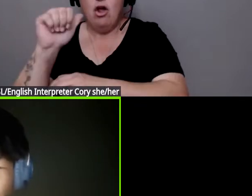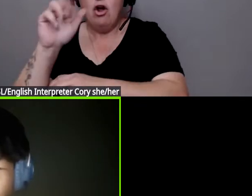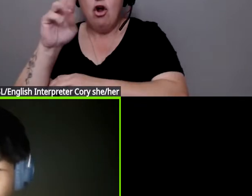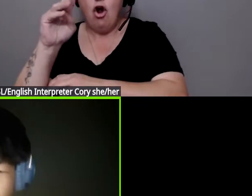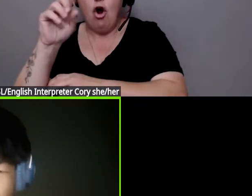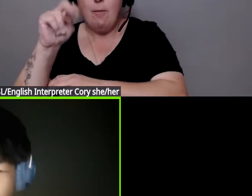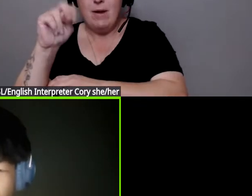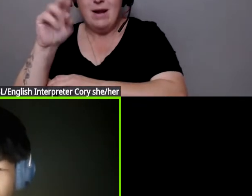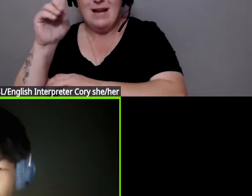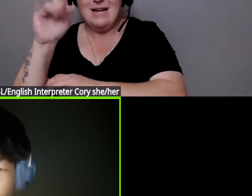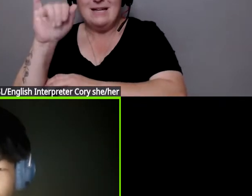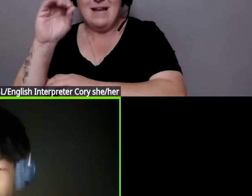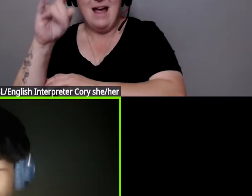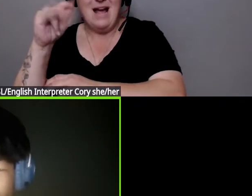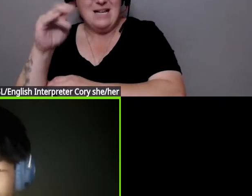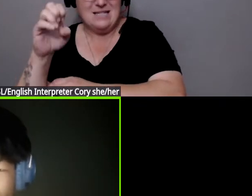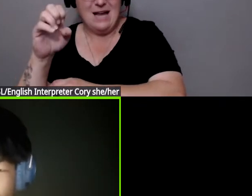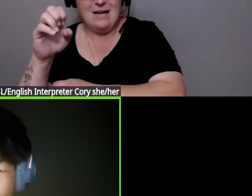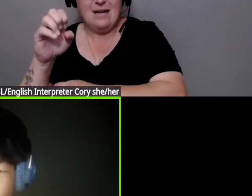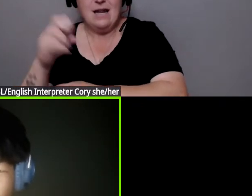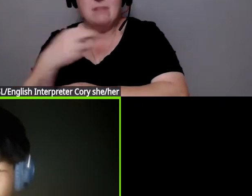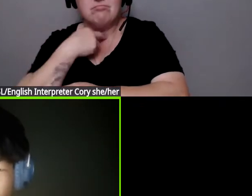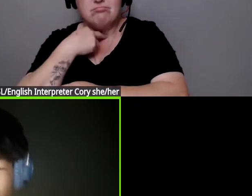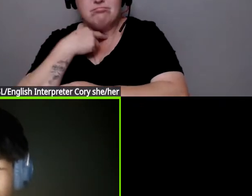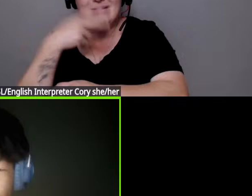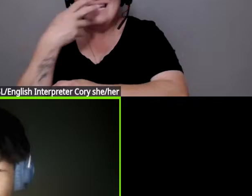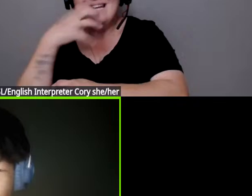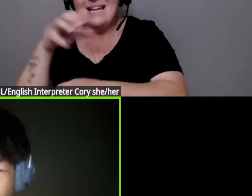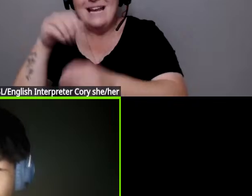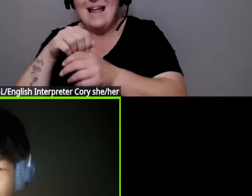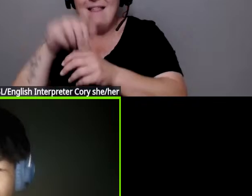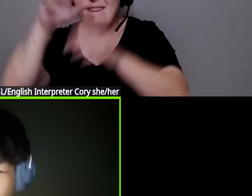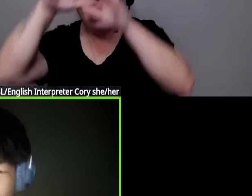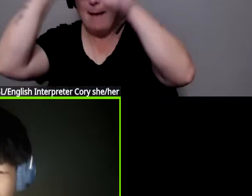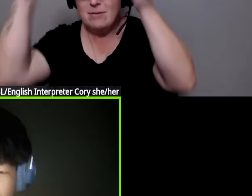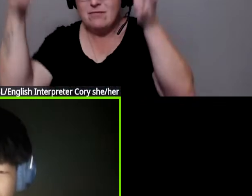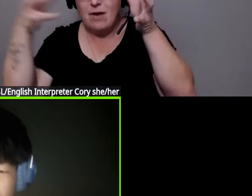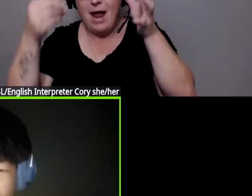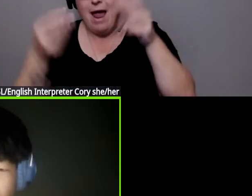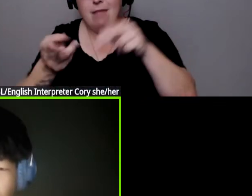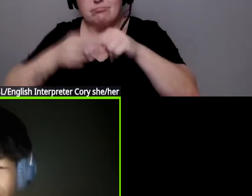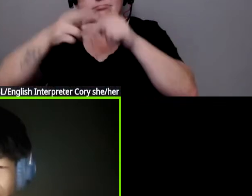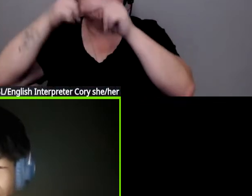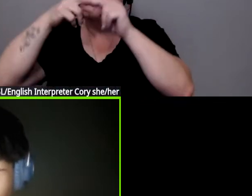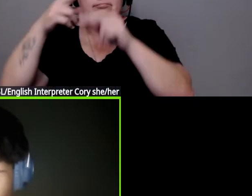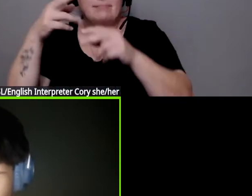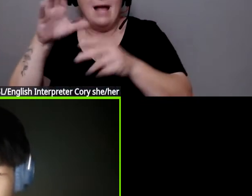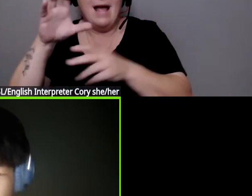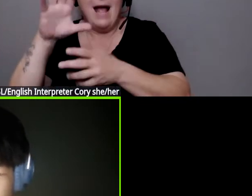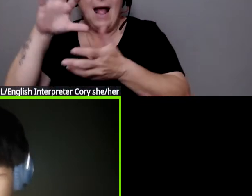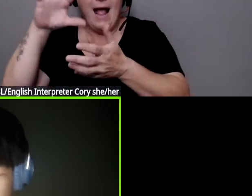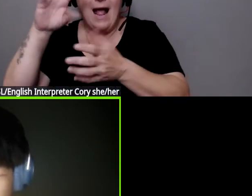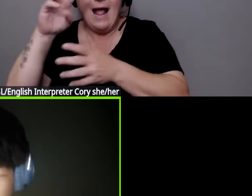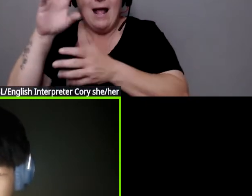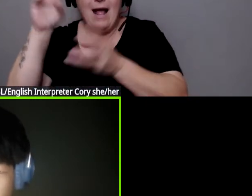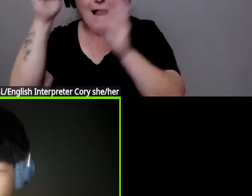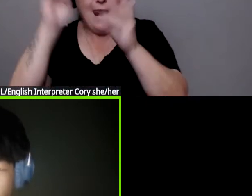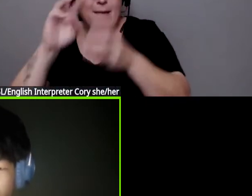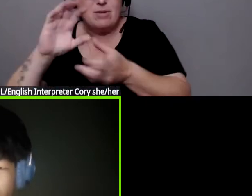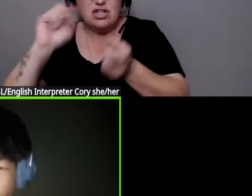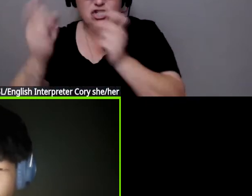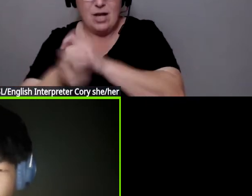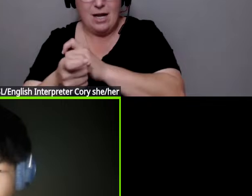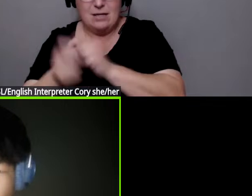the short term. It traps heat in the atmosphere and accelerates climate change. By continuing hazardous use